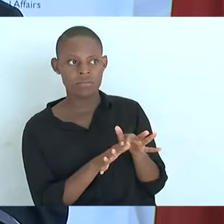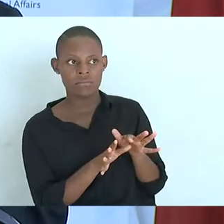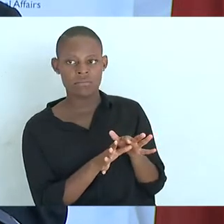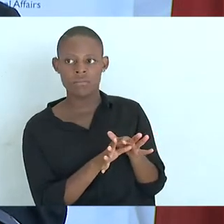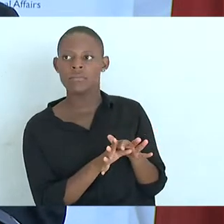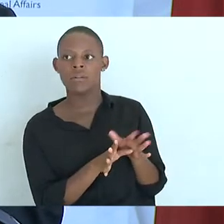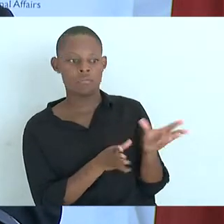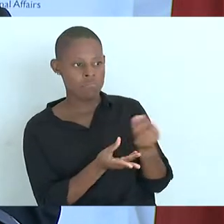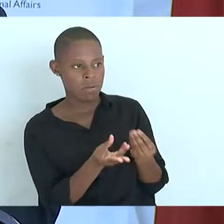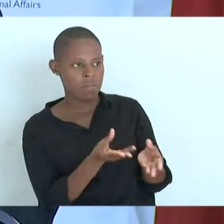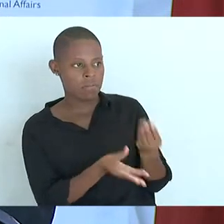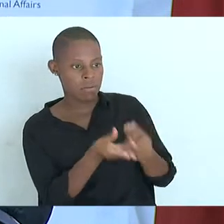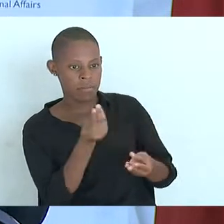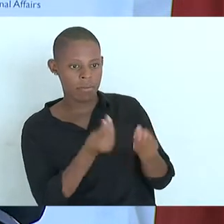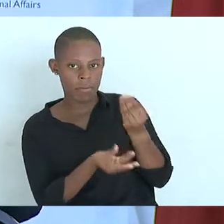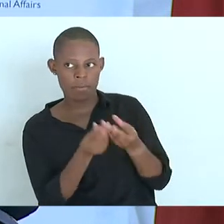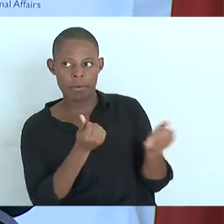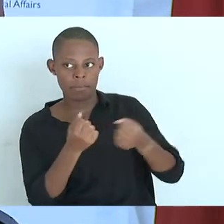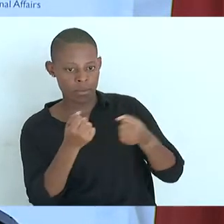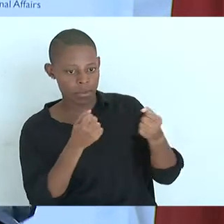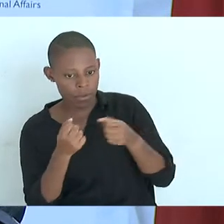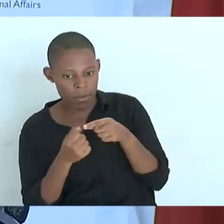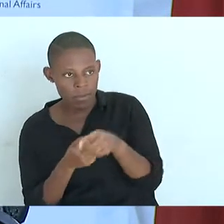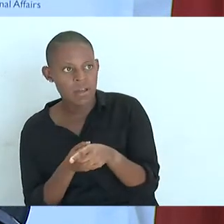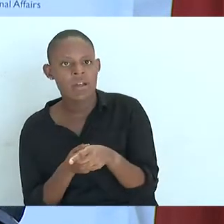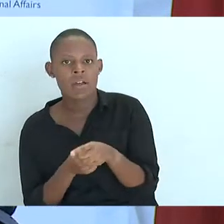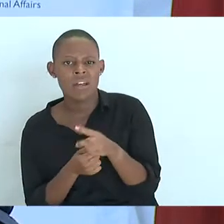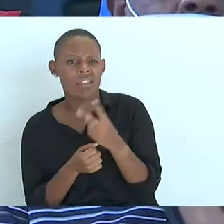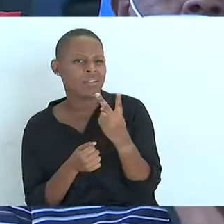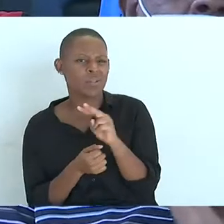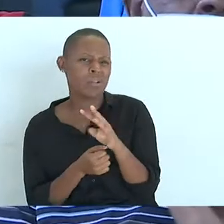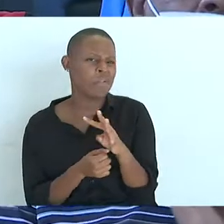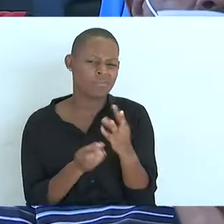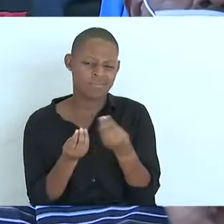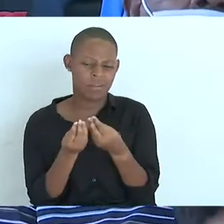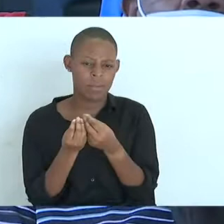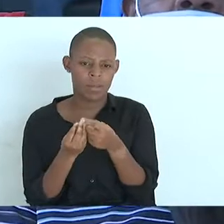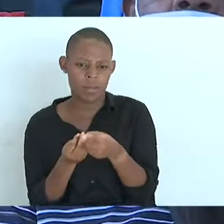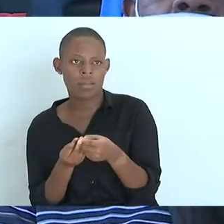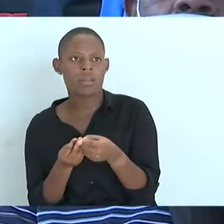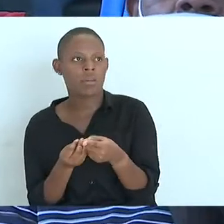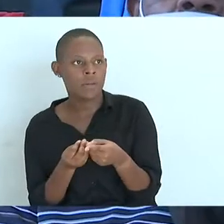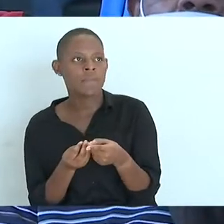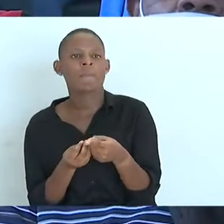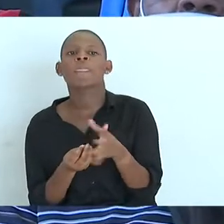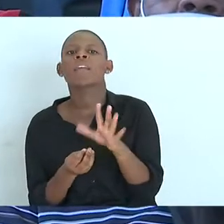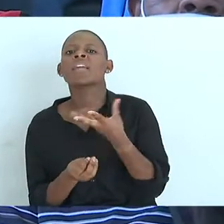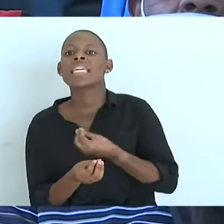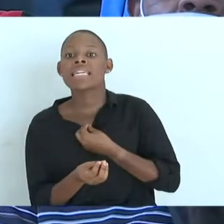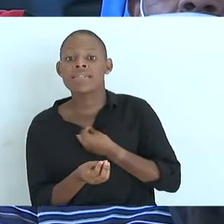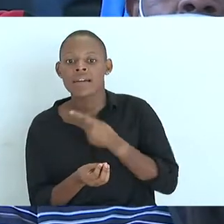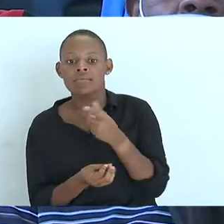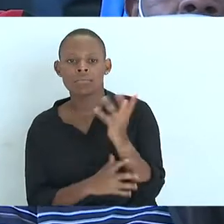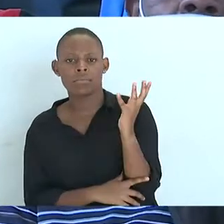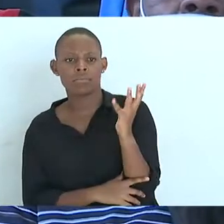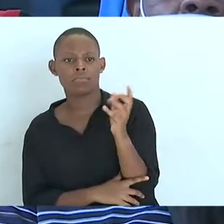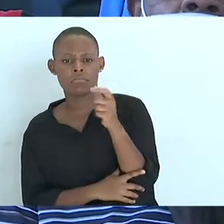film industry. And there was a young man there who was a kind of guest of honor as going to be the keynote